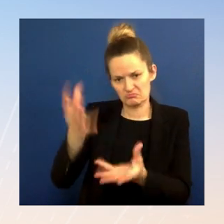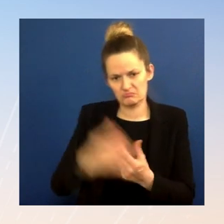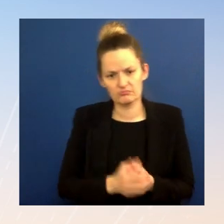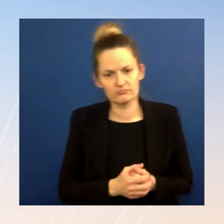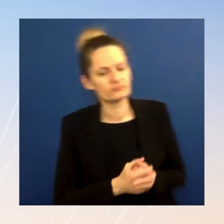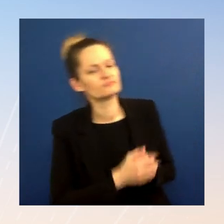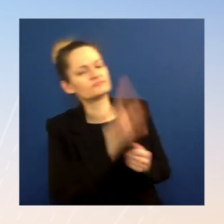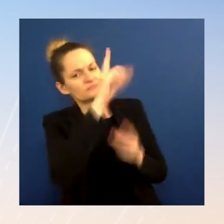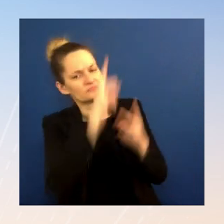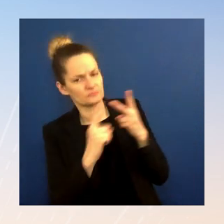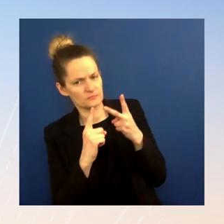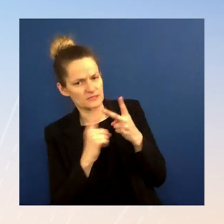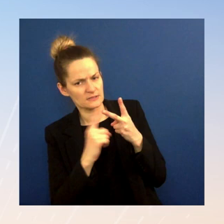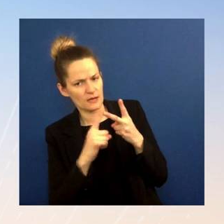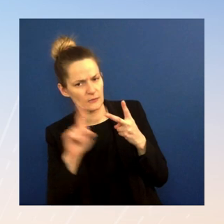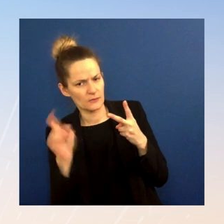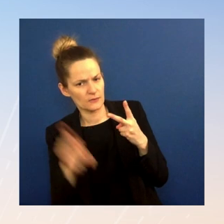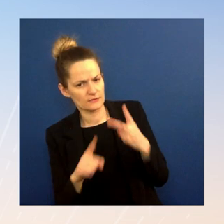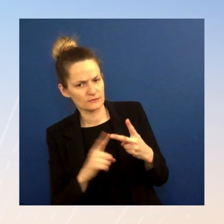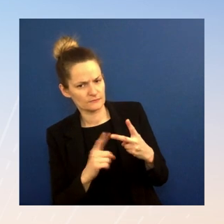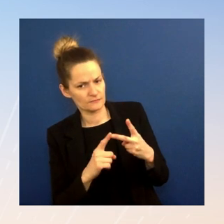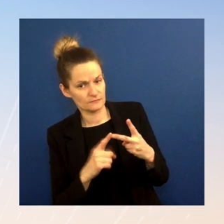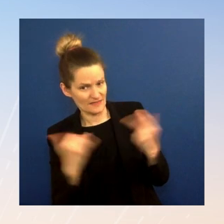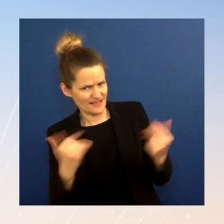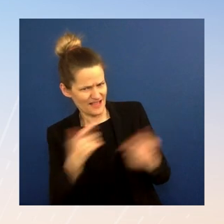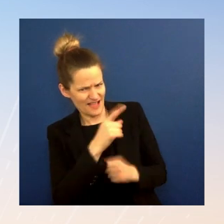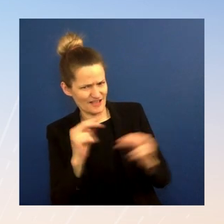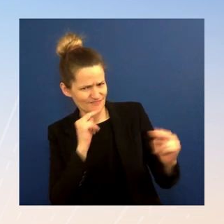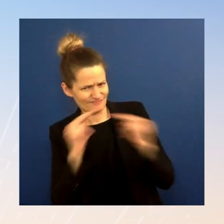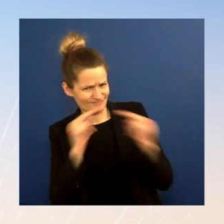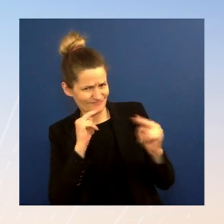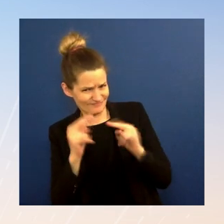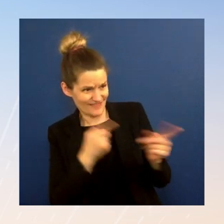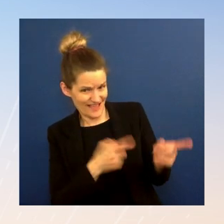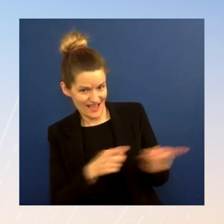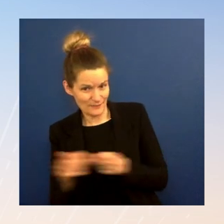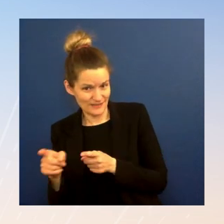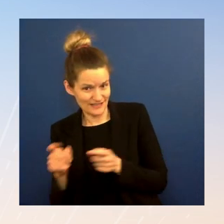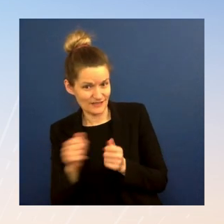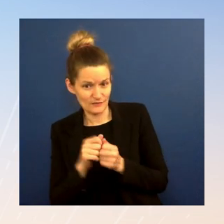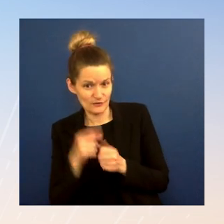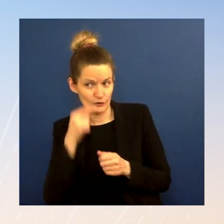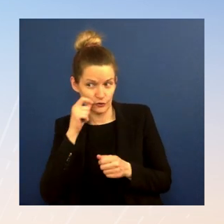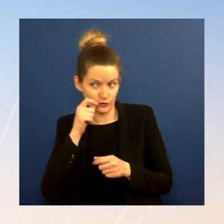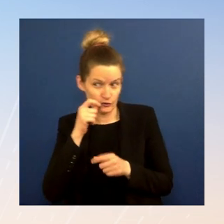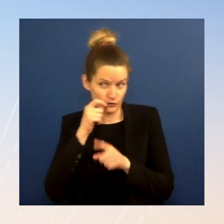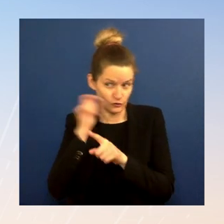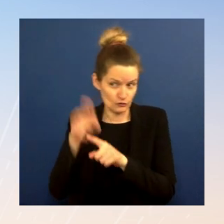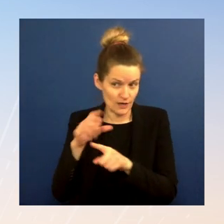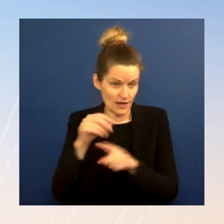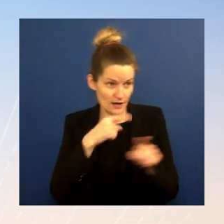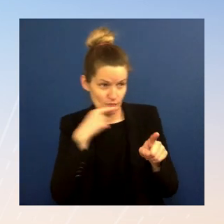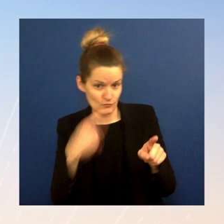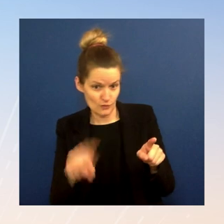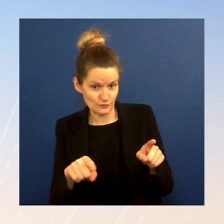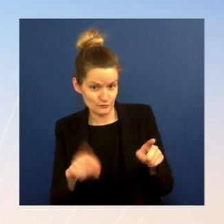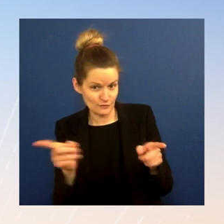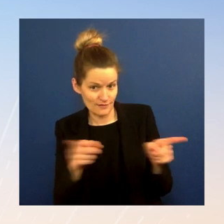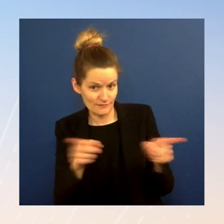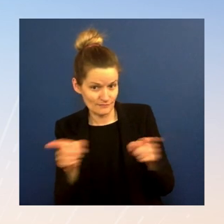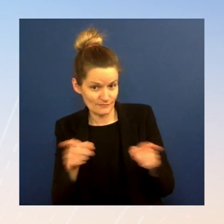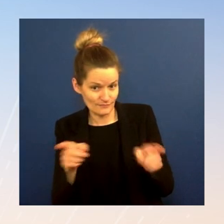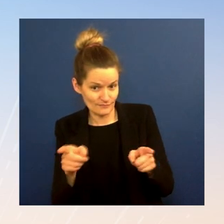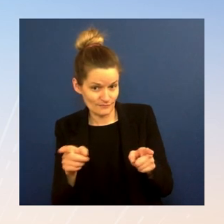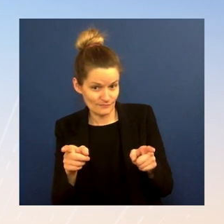between Ukraine and Russia. Does the White House support those